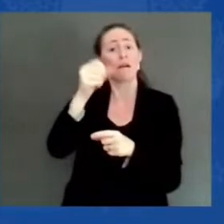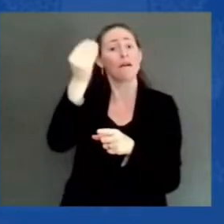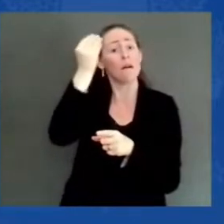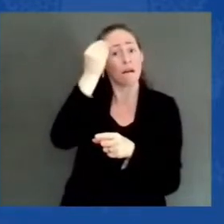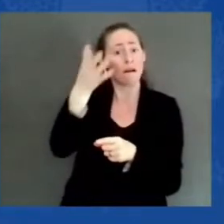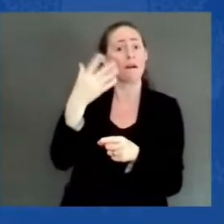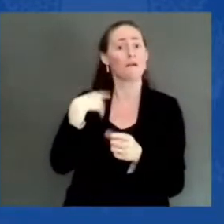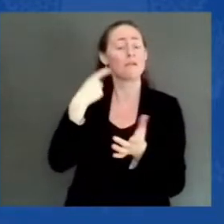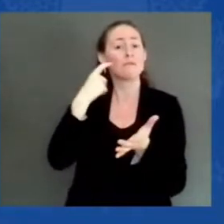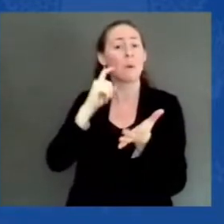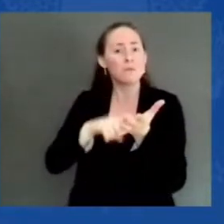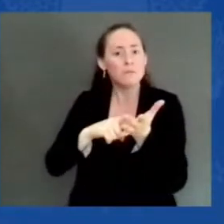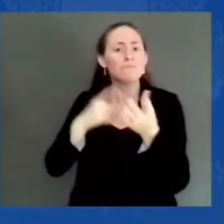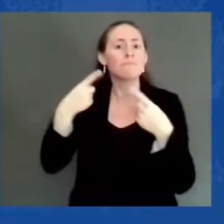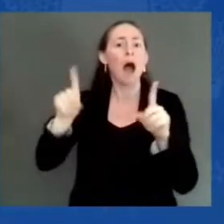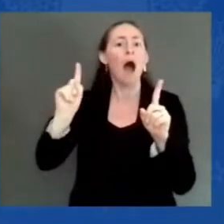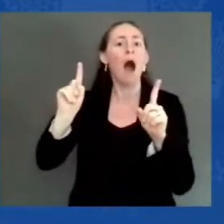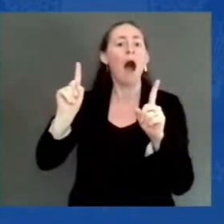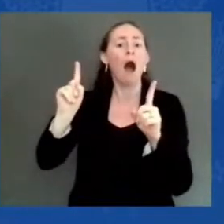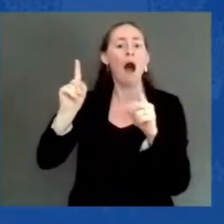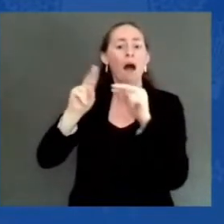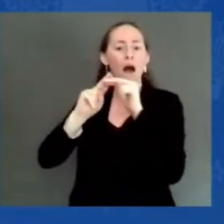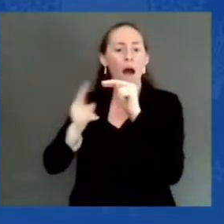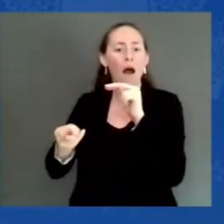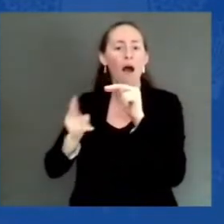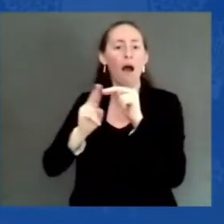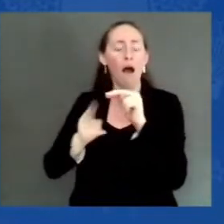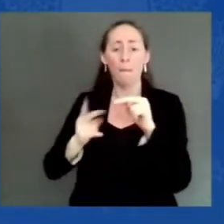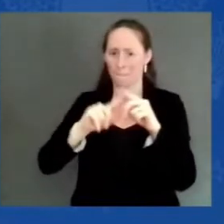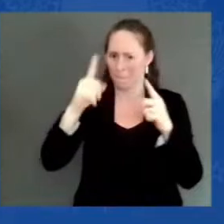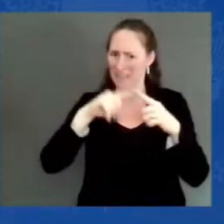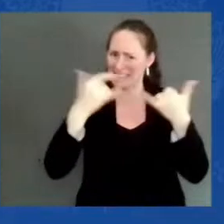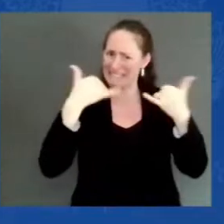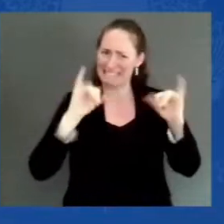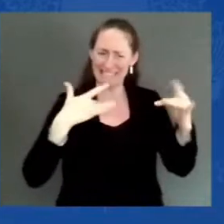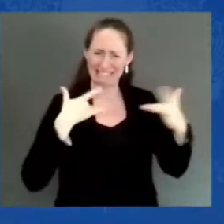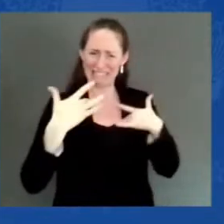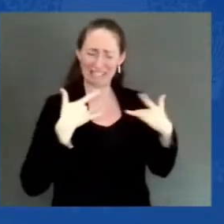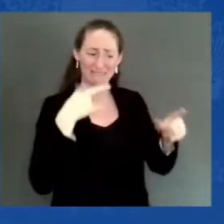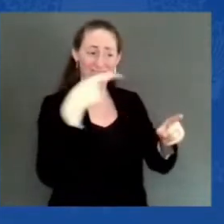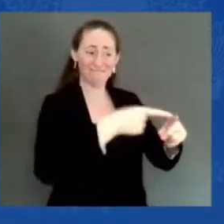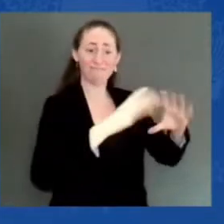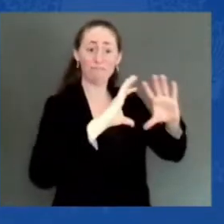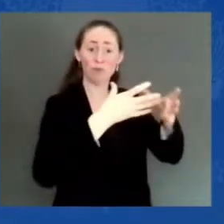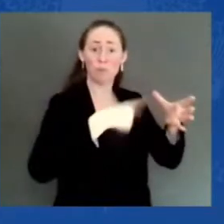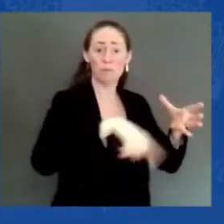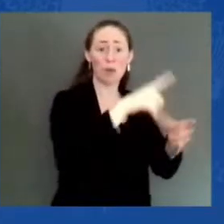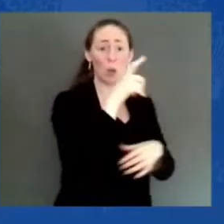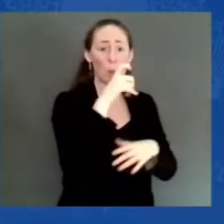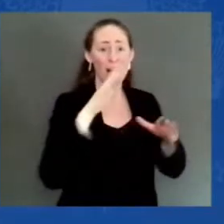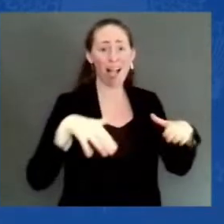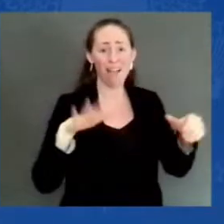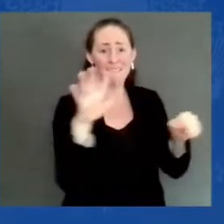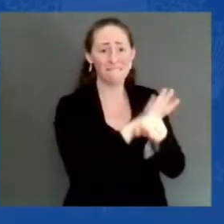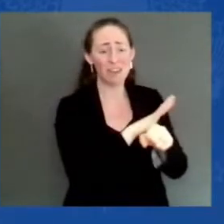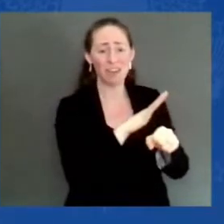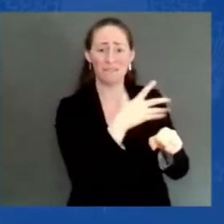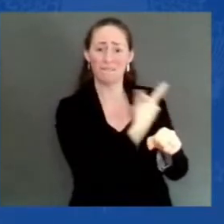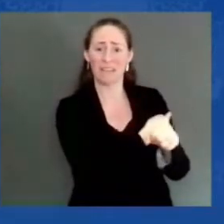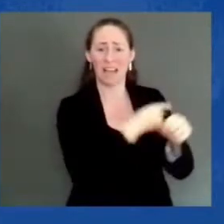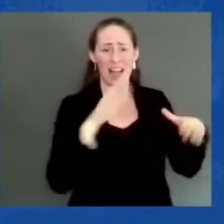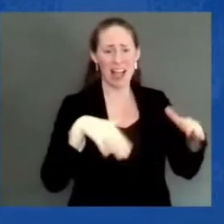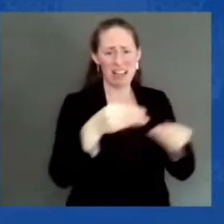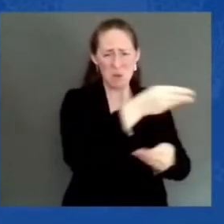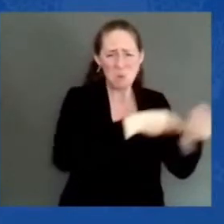the unvaccinated. There are still 85 million Americans who are eligible to get vaccinated or remain